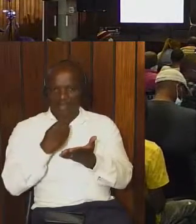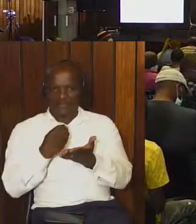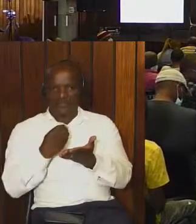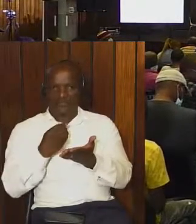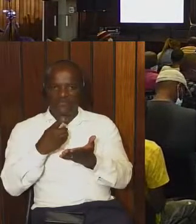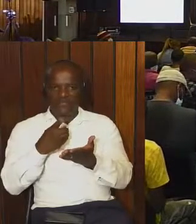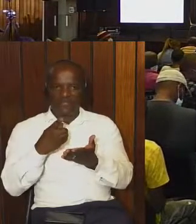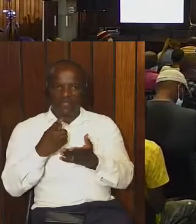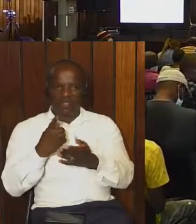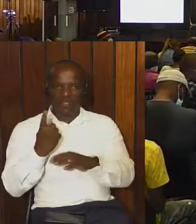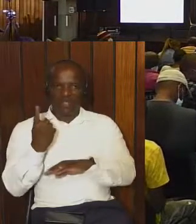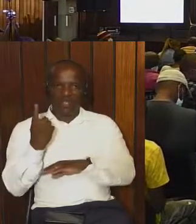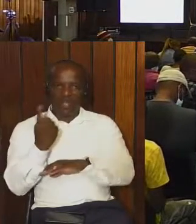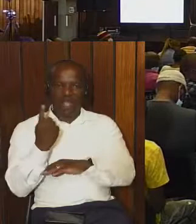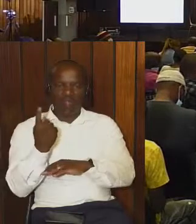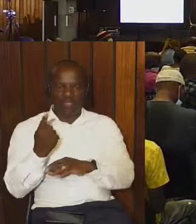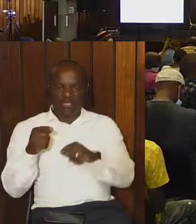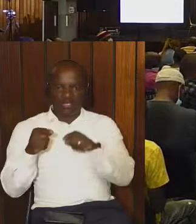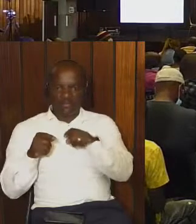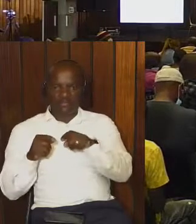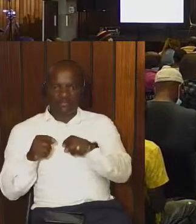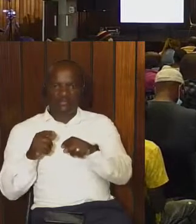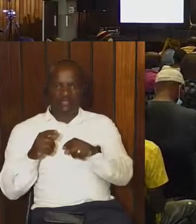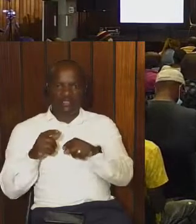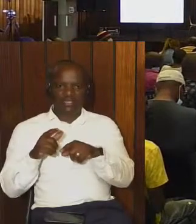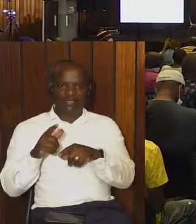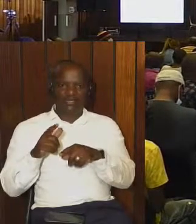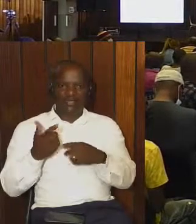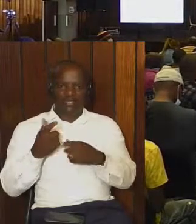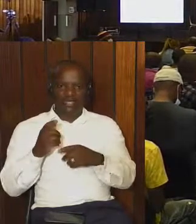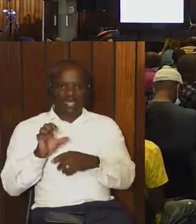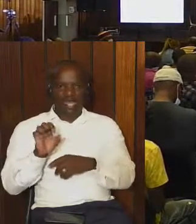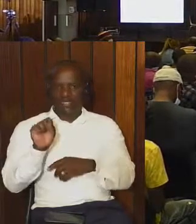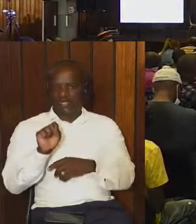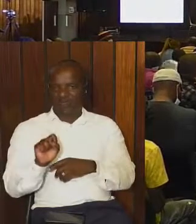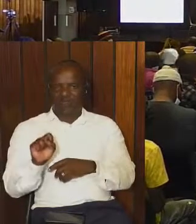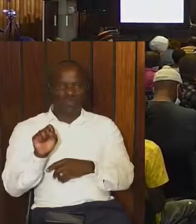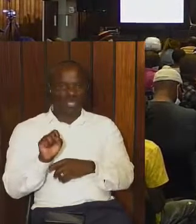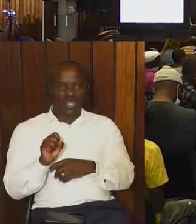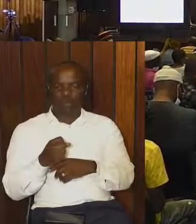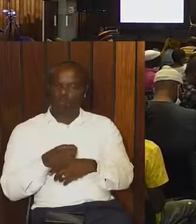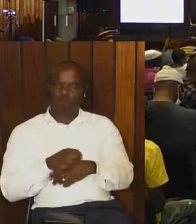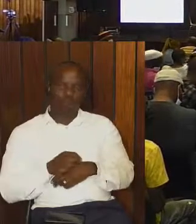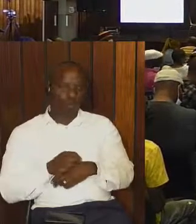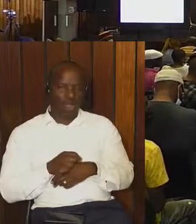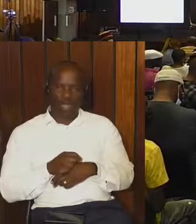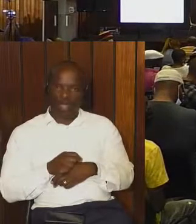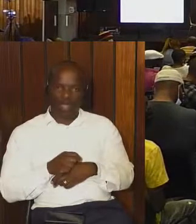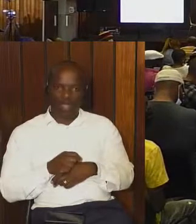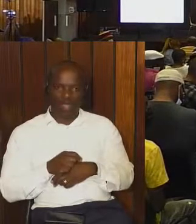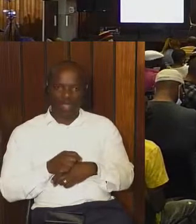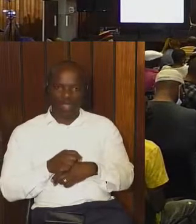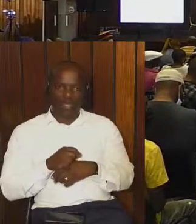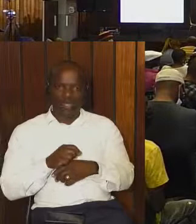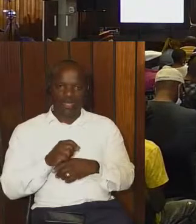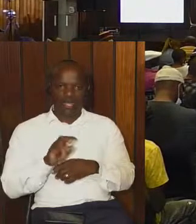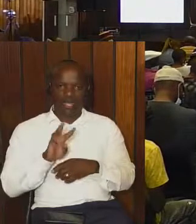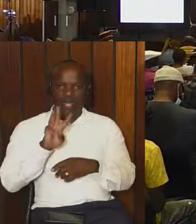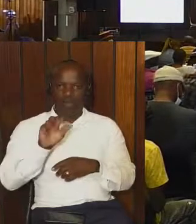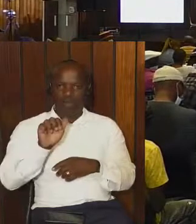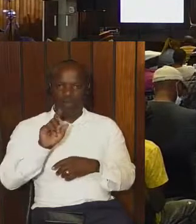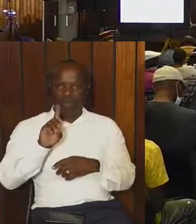Makhansela tsa ka lesedi a sebetsa. Ha ile Sebokeng sona a tjhe batho ba Modimo. Ward